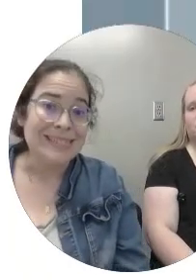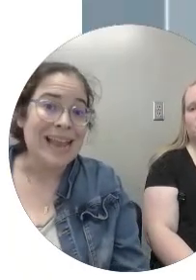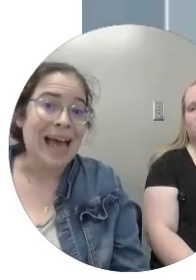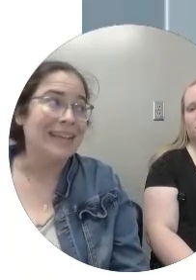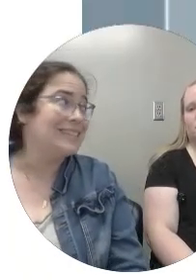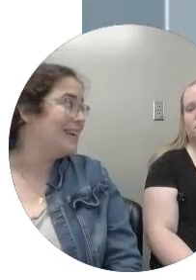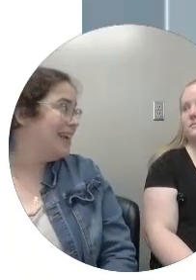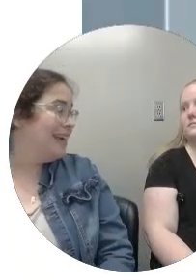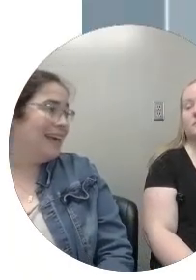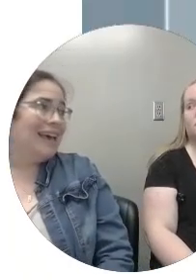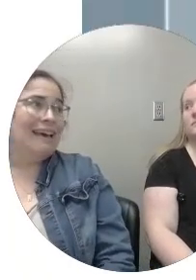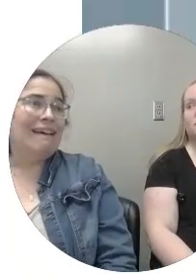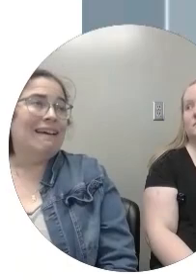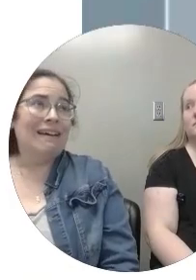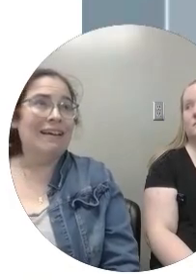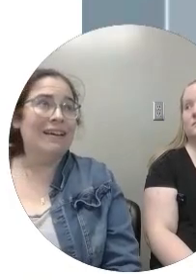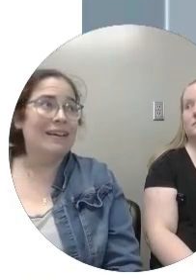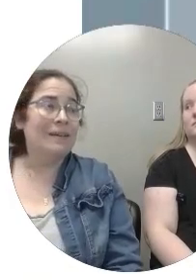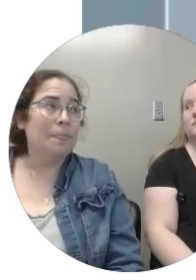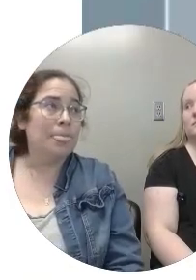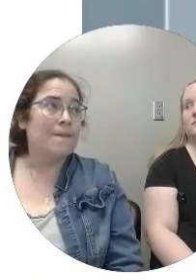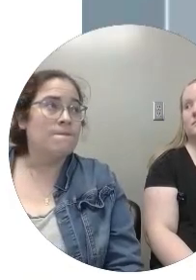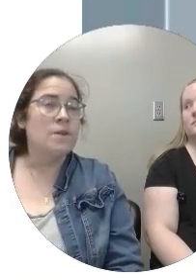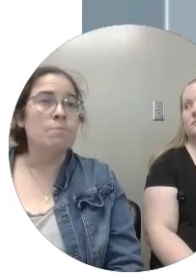really mild hearing loss. This is not,